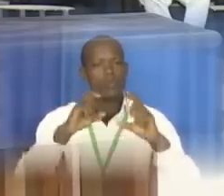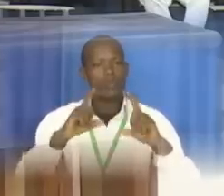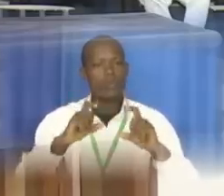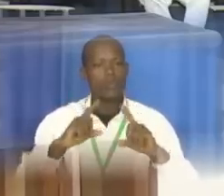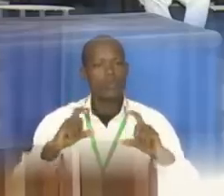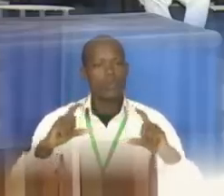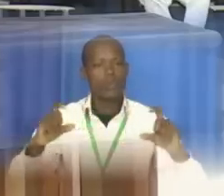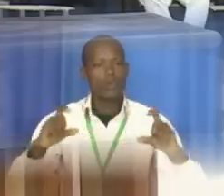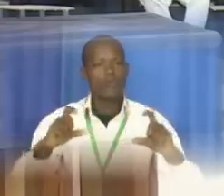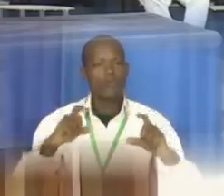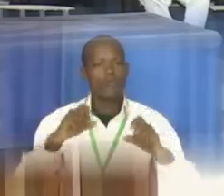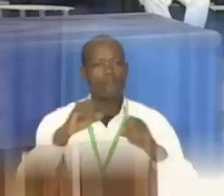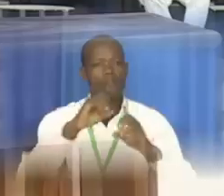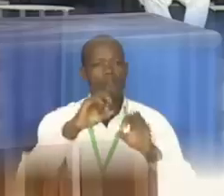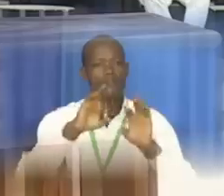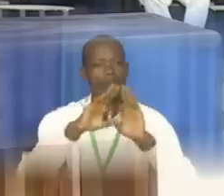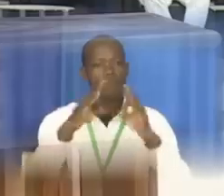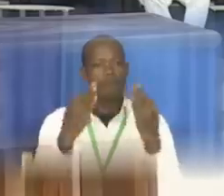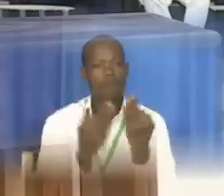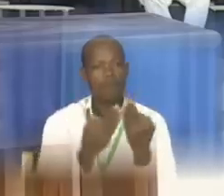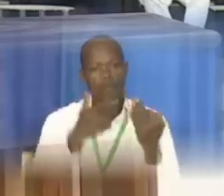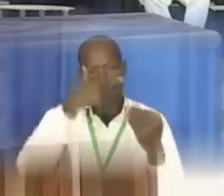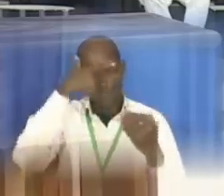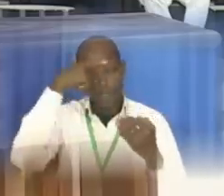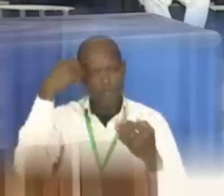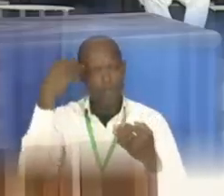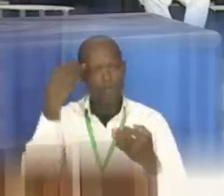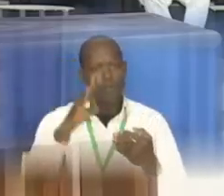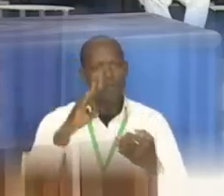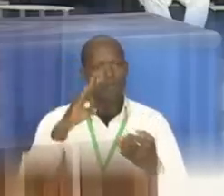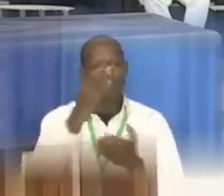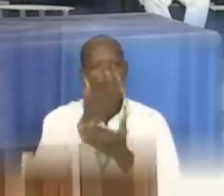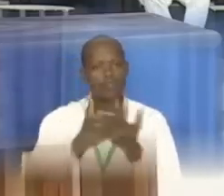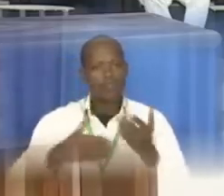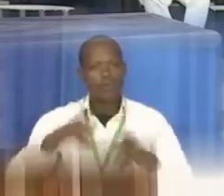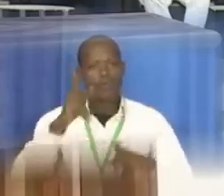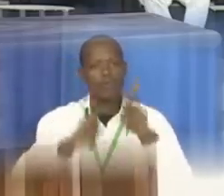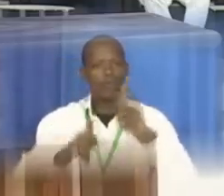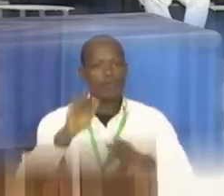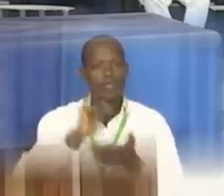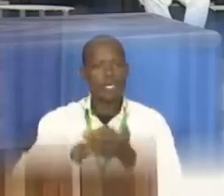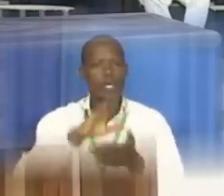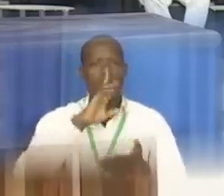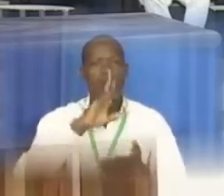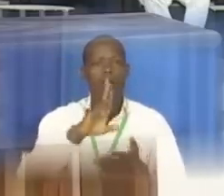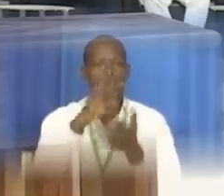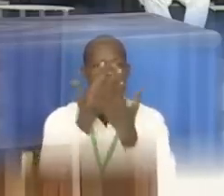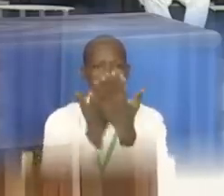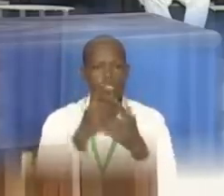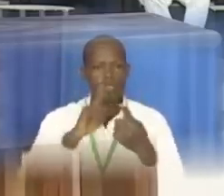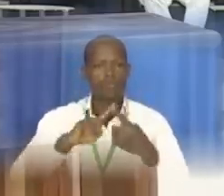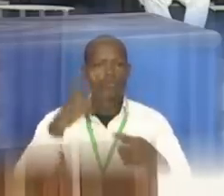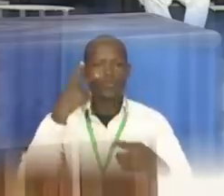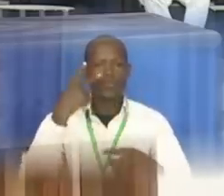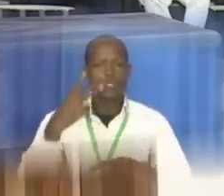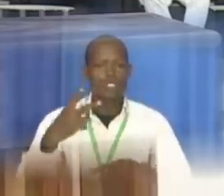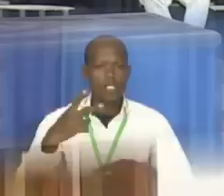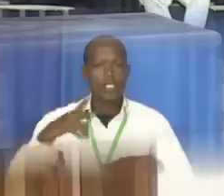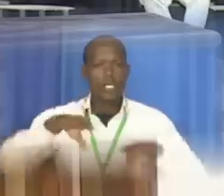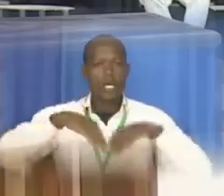because of some interesting people who are just waiting to see how they can